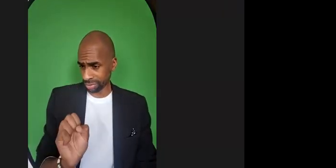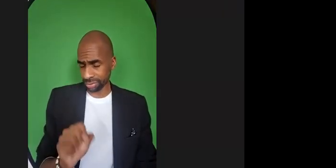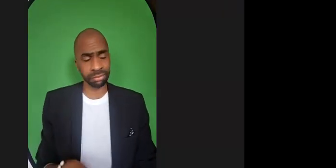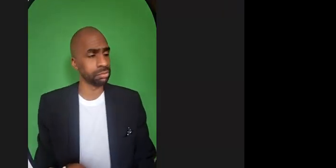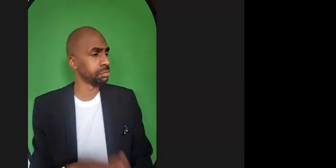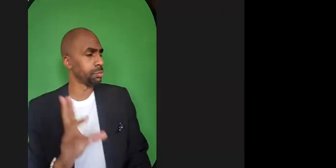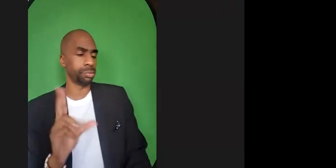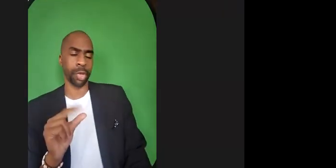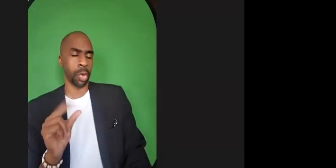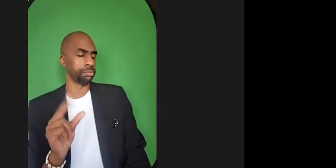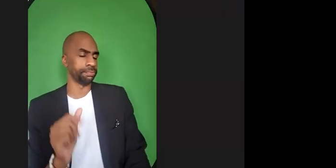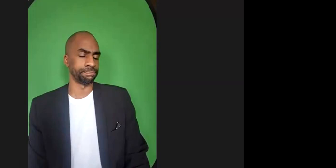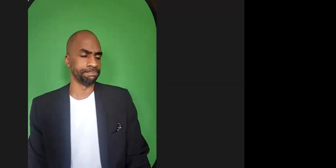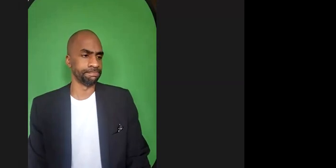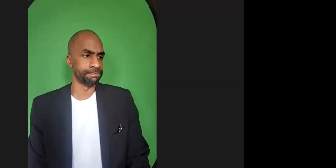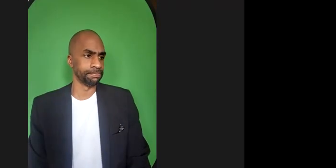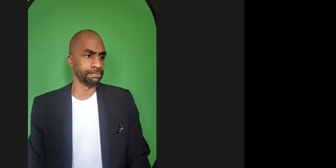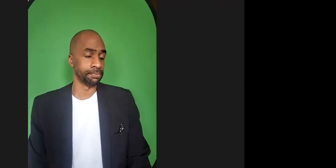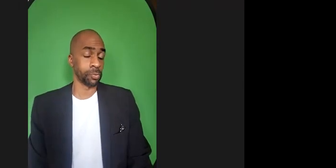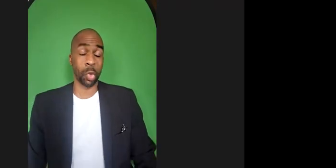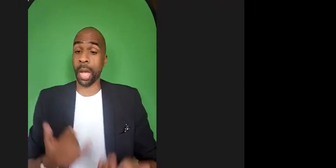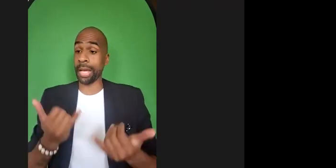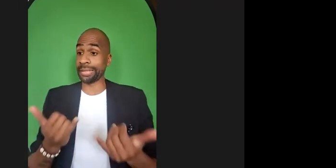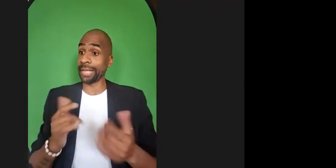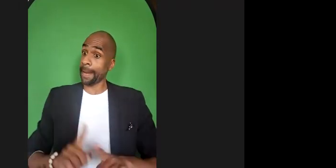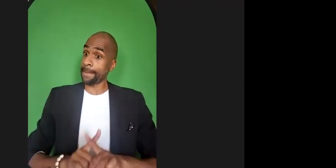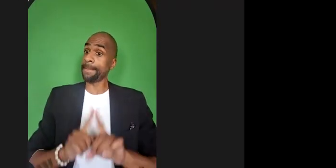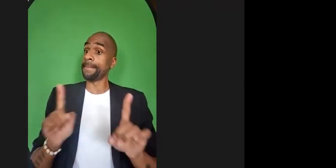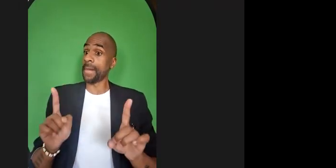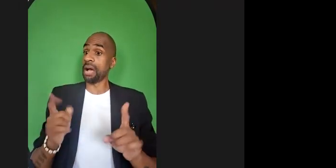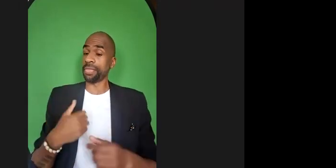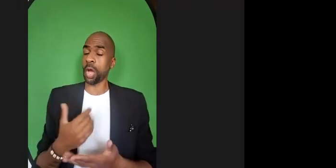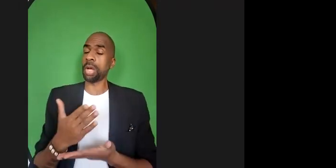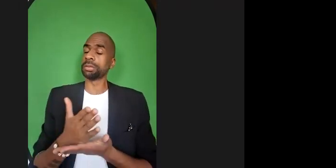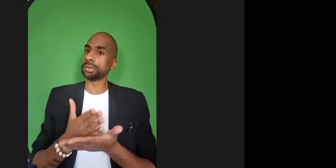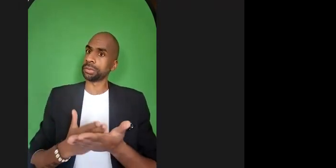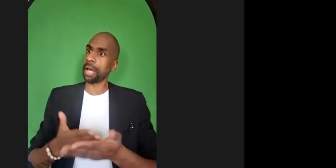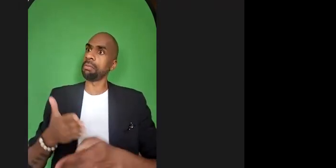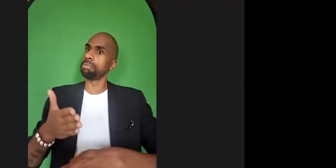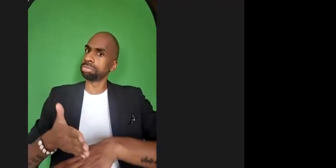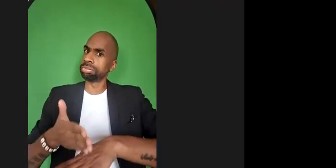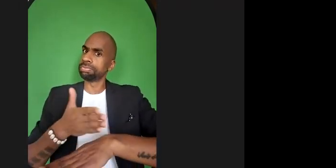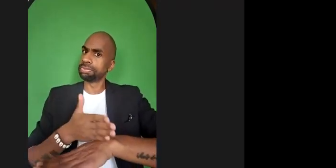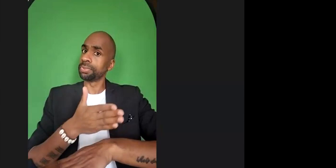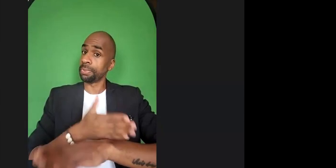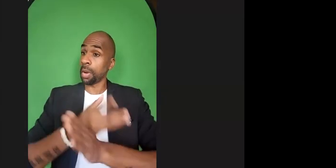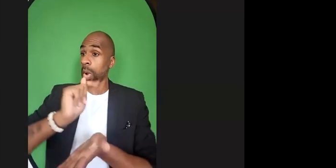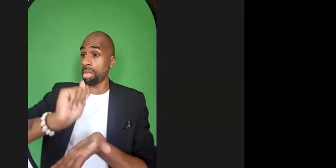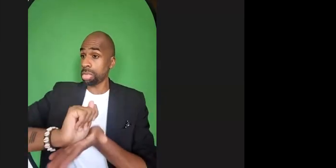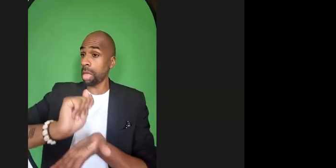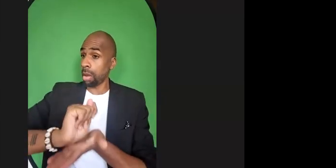currently. However, I would mention that there has been certainly some progress in therapeutics in recent